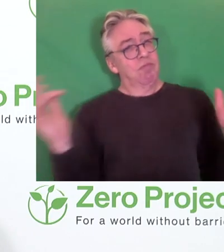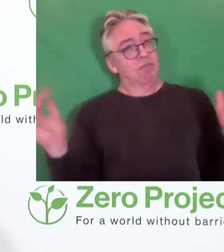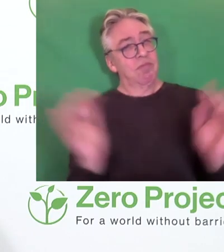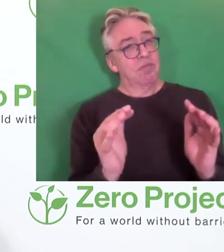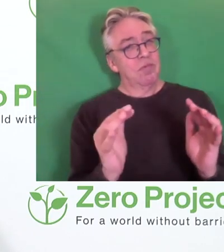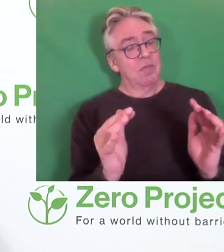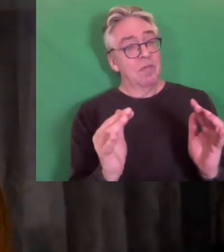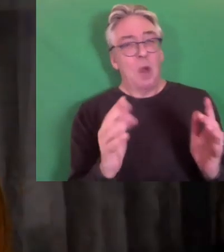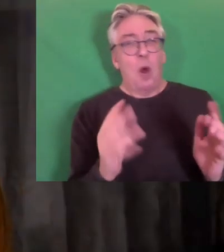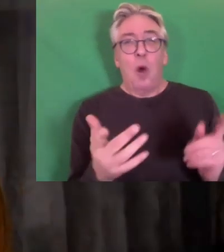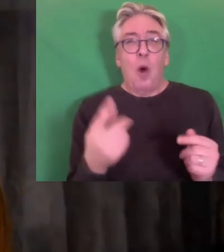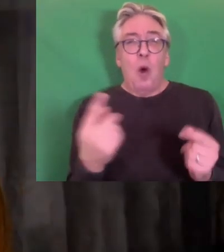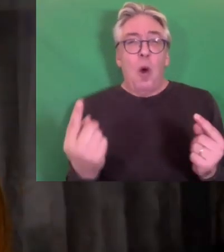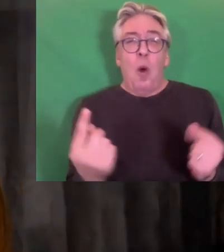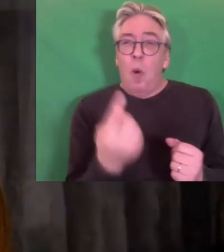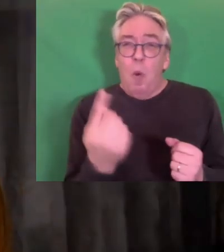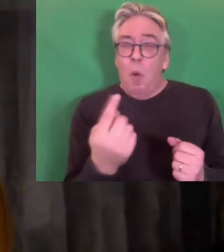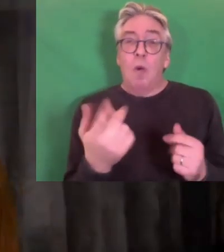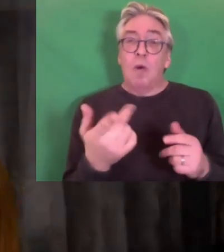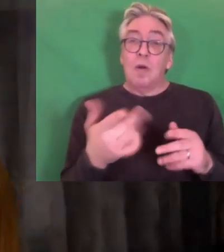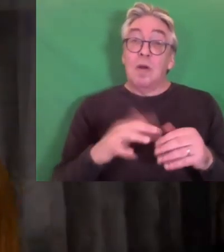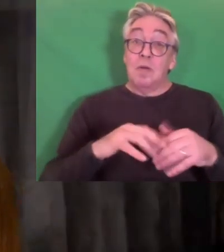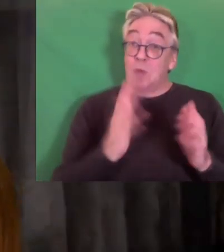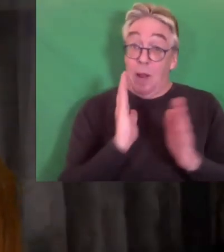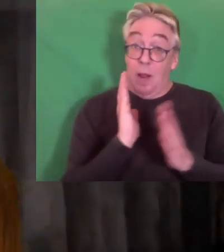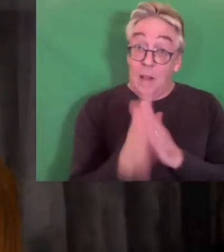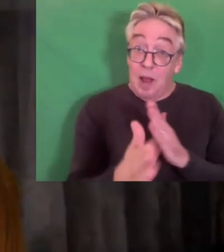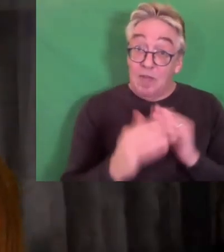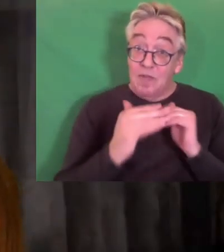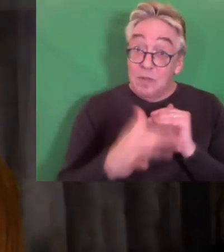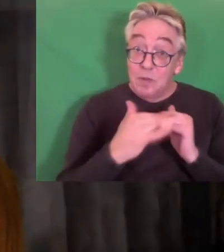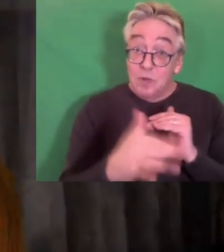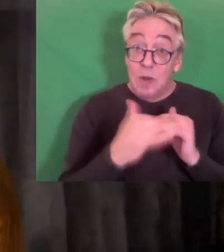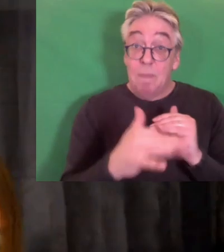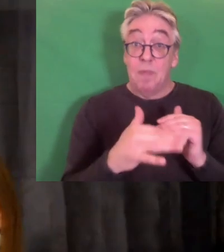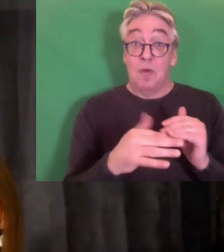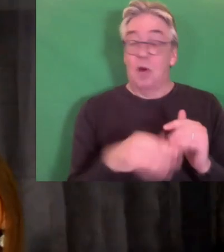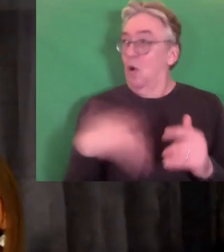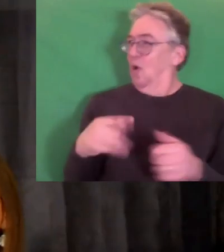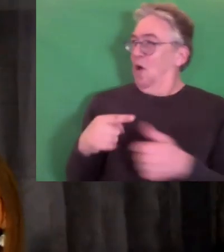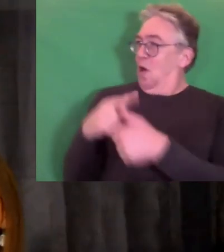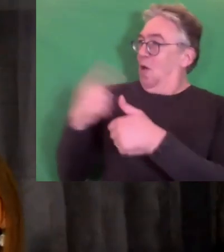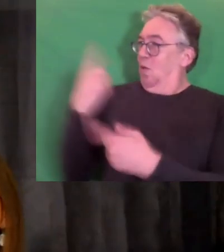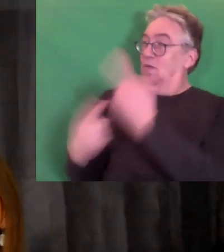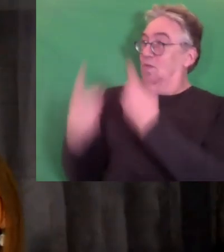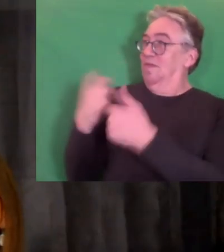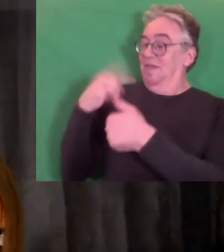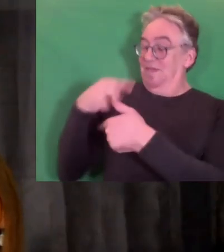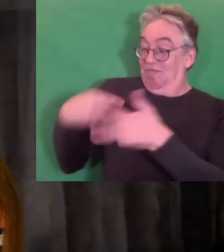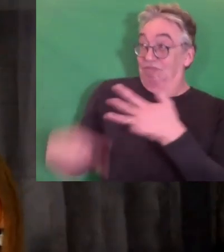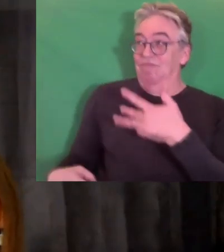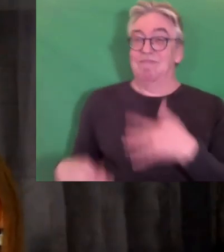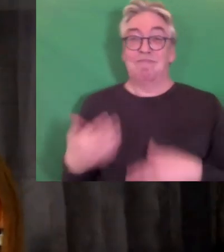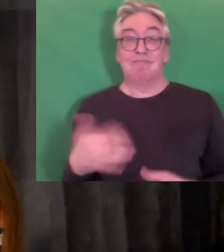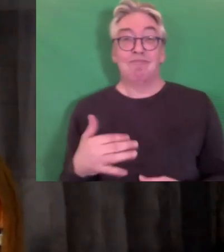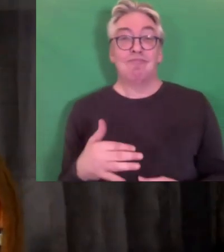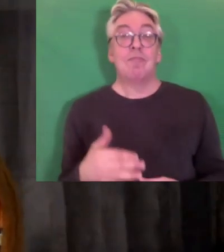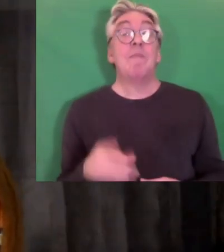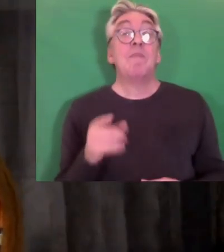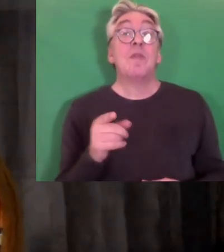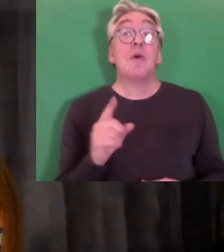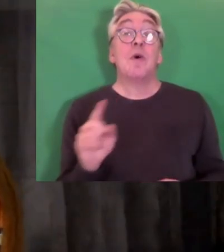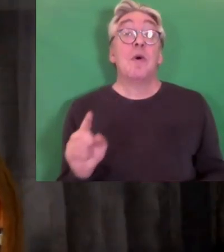participate? Ooh, a lot of question marks there. How long is it going to last? That's an easy one.